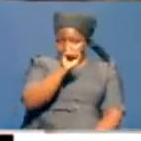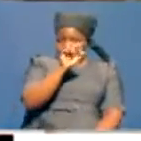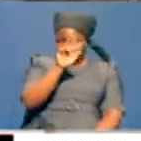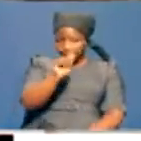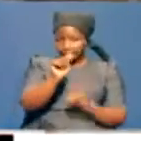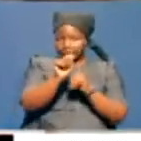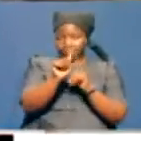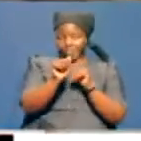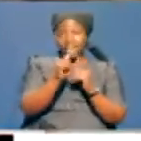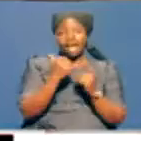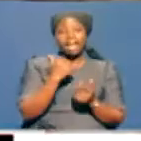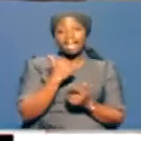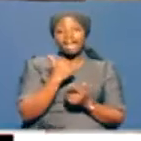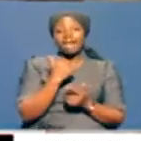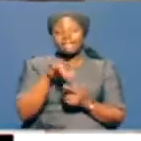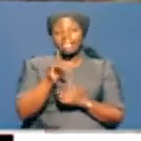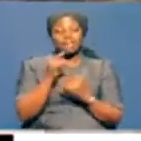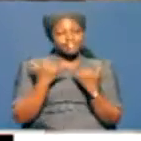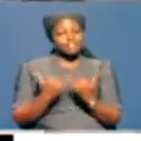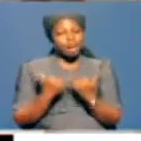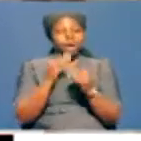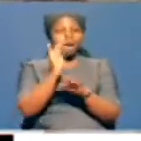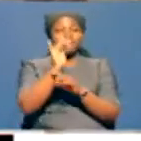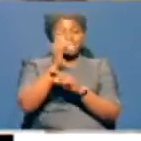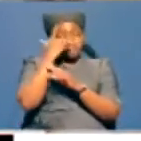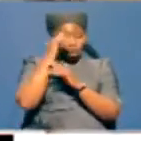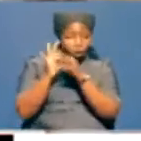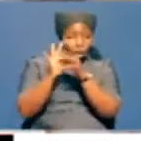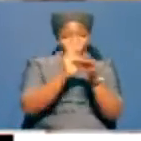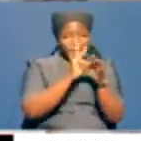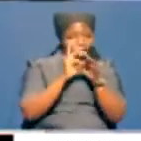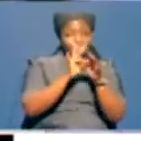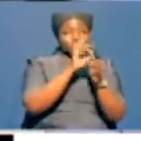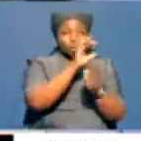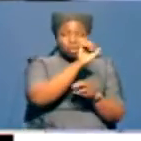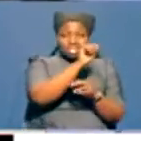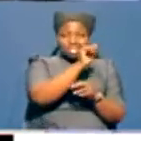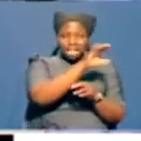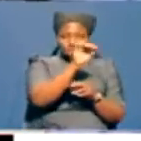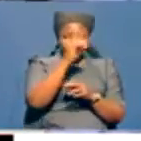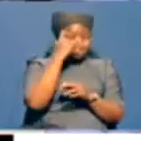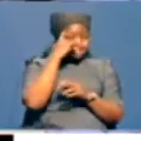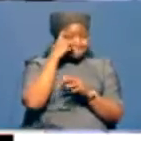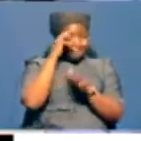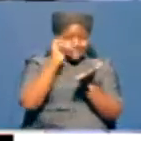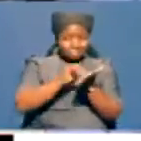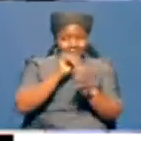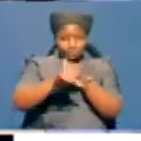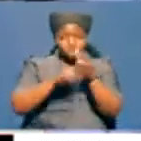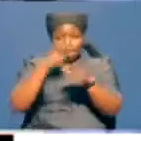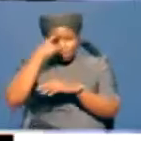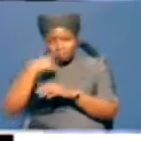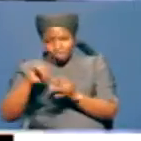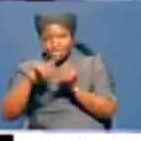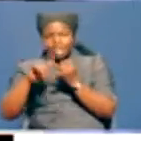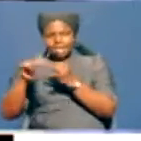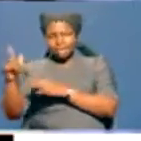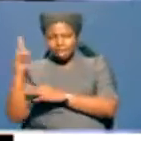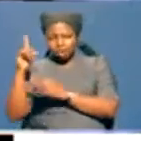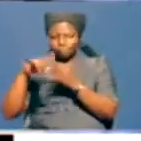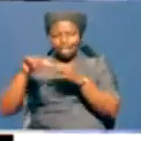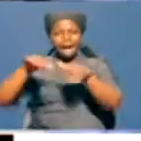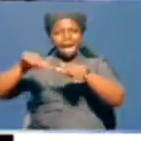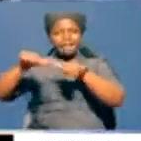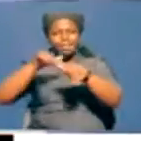authority, SASRA, is now calling on the cooperative movement to rethink the policy, legal and administrative structures aimed